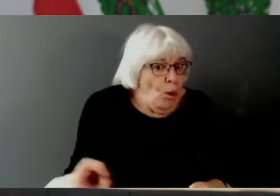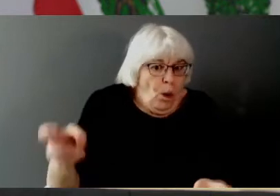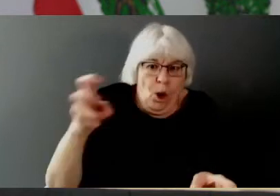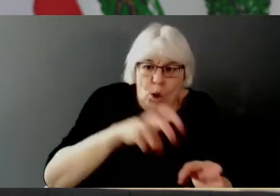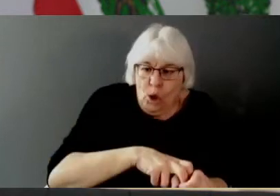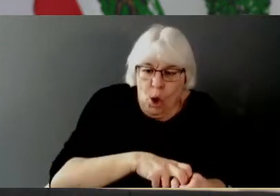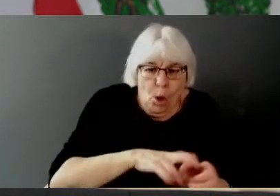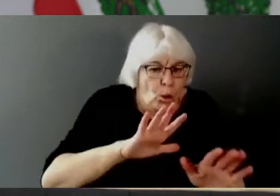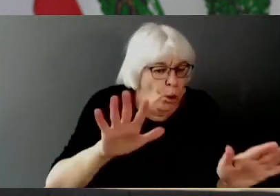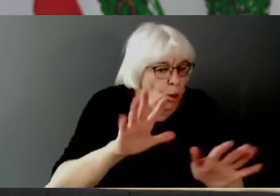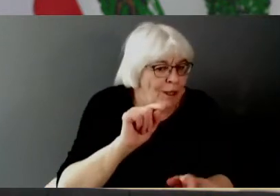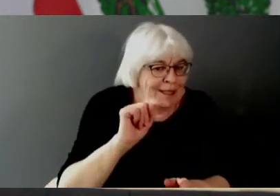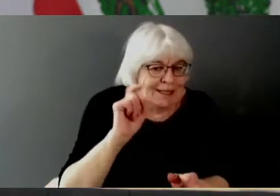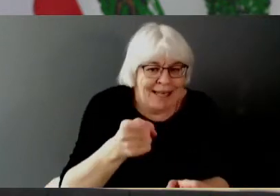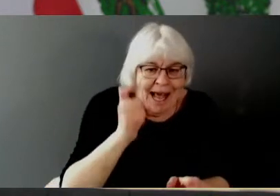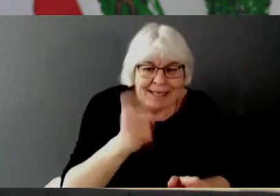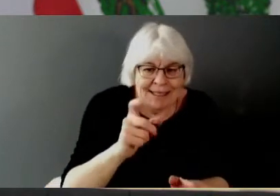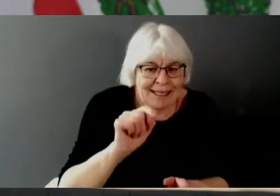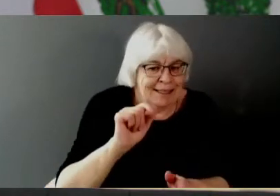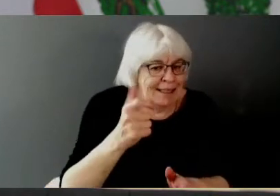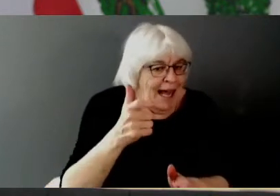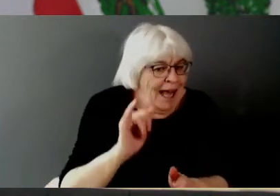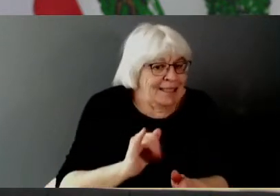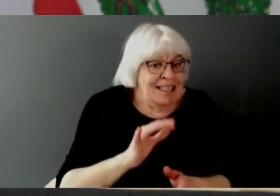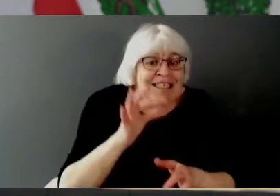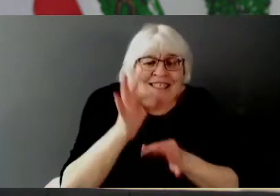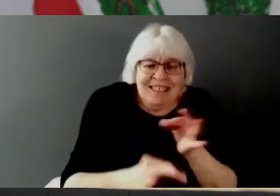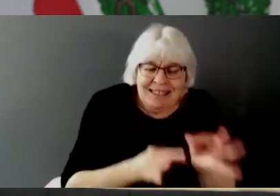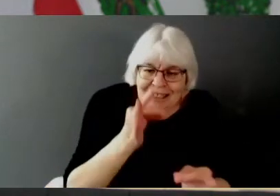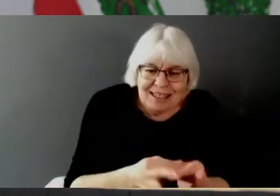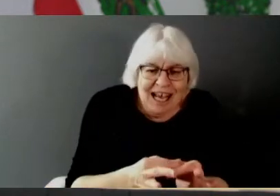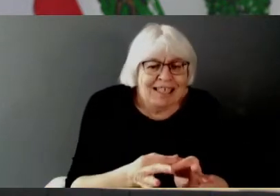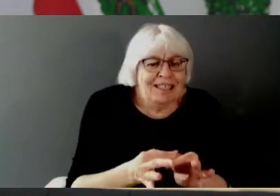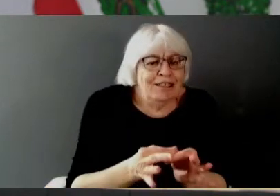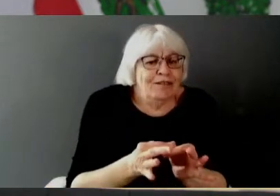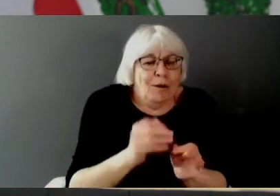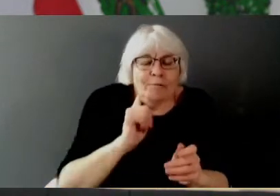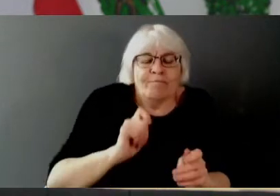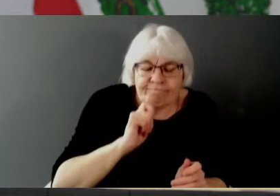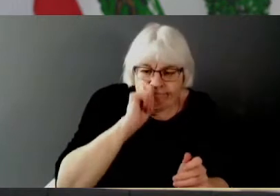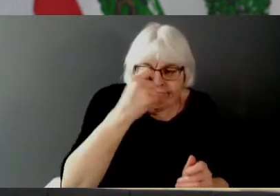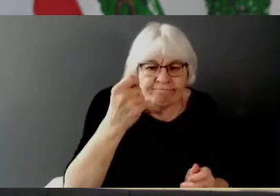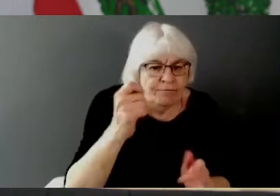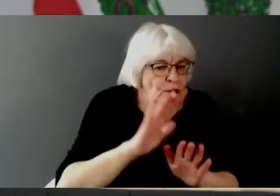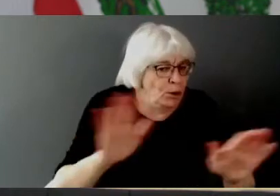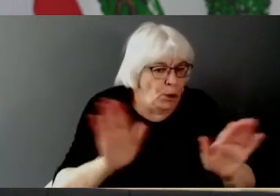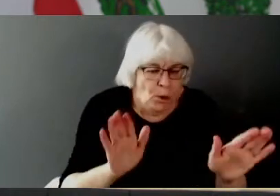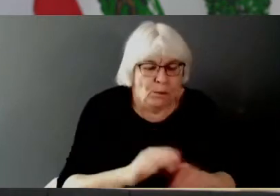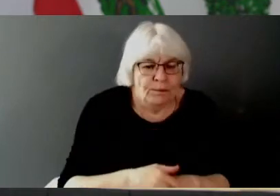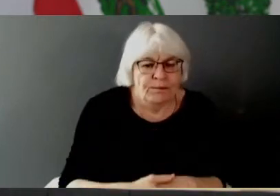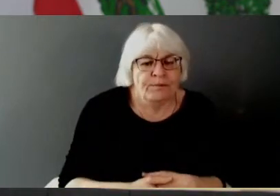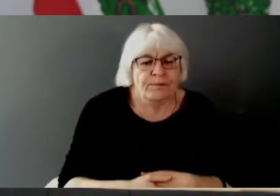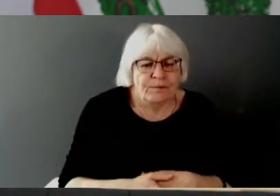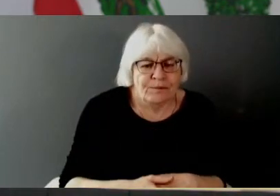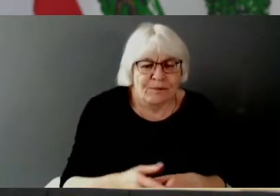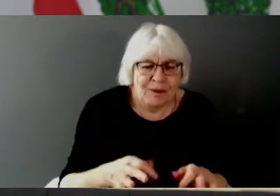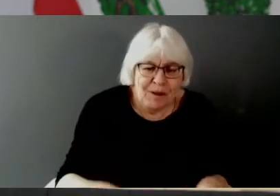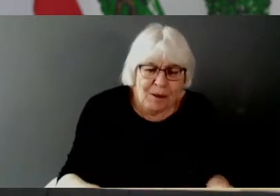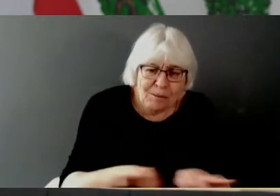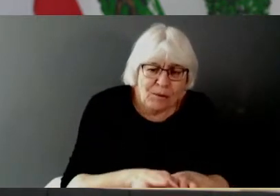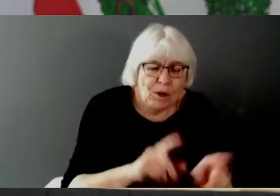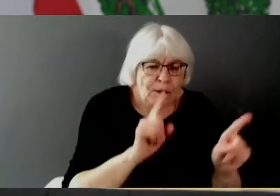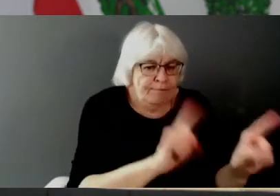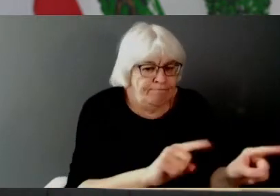COVID-19 symptoms. Please remember it's important to continue and seek health care if you need it and attend your